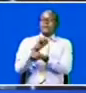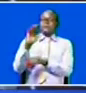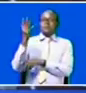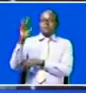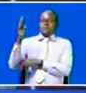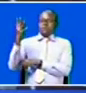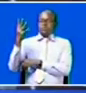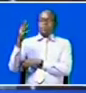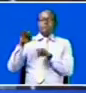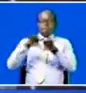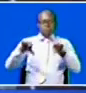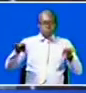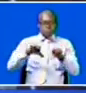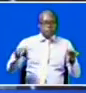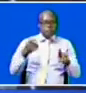industry from